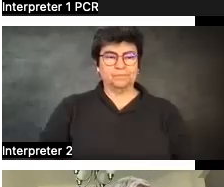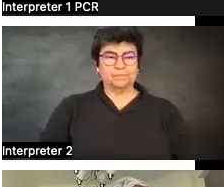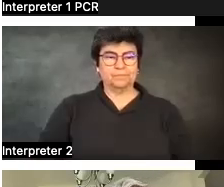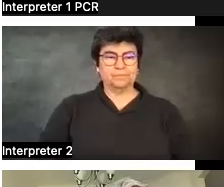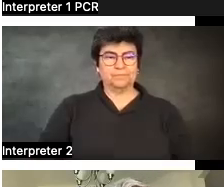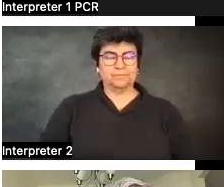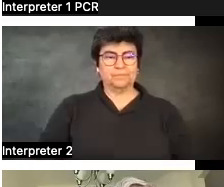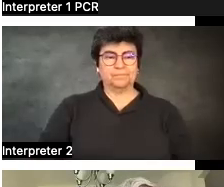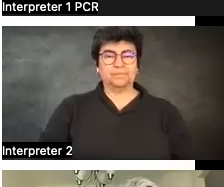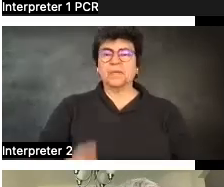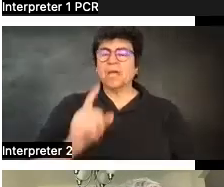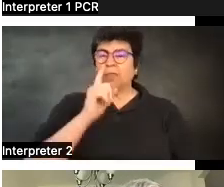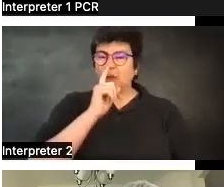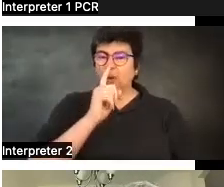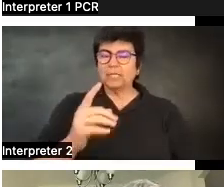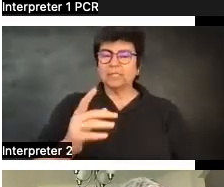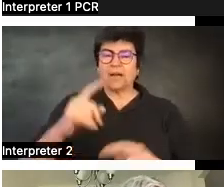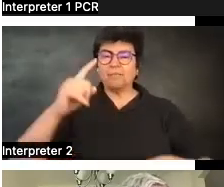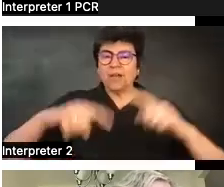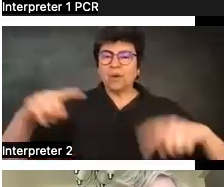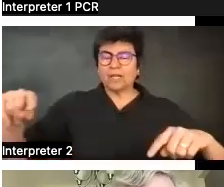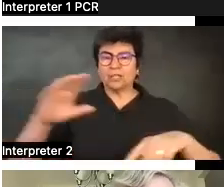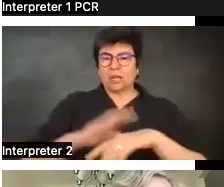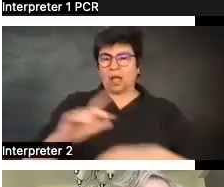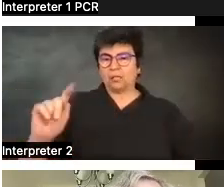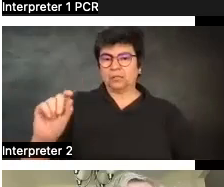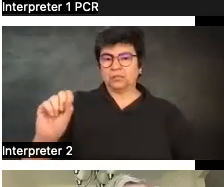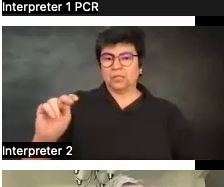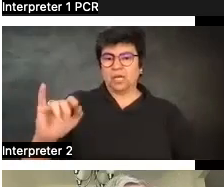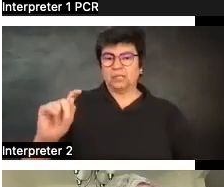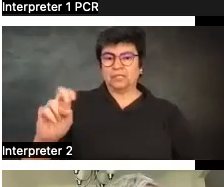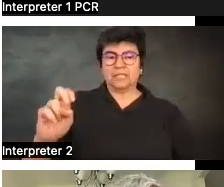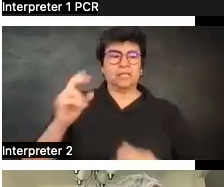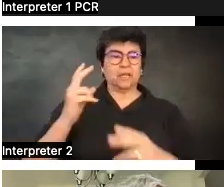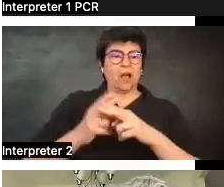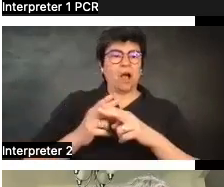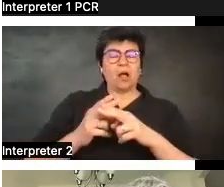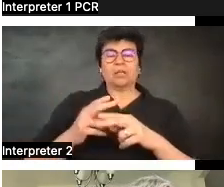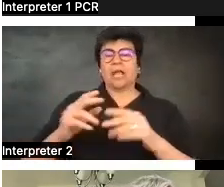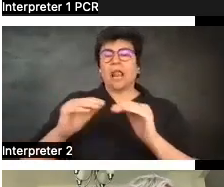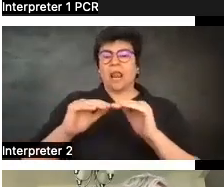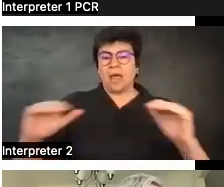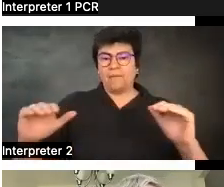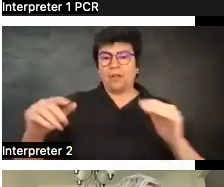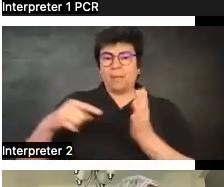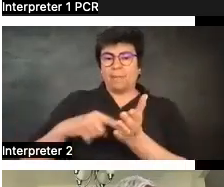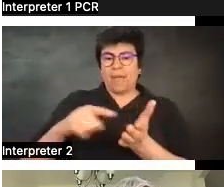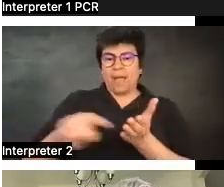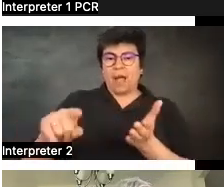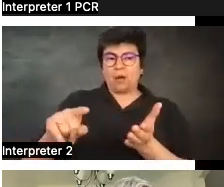There is a variation on a tontine, though, called a level payout tontine. And this was developed